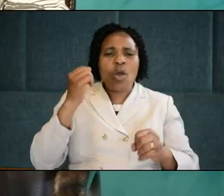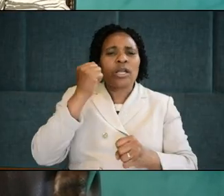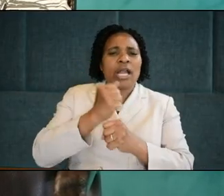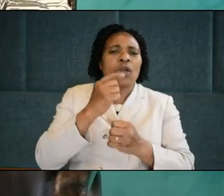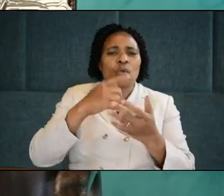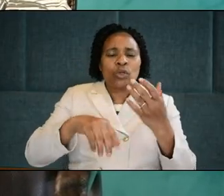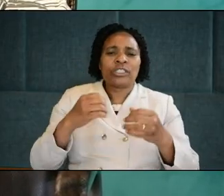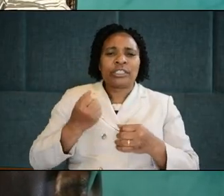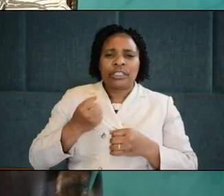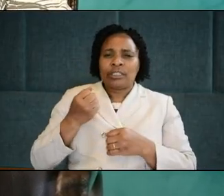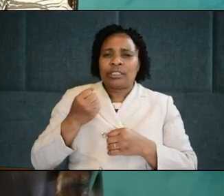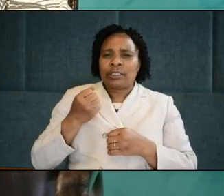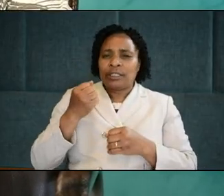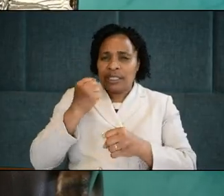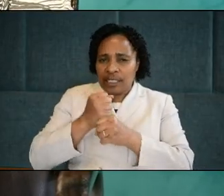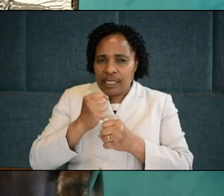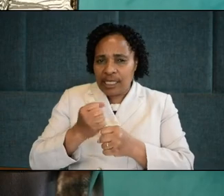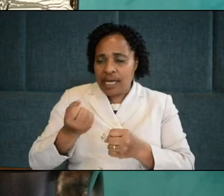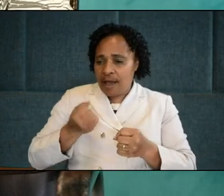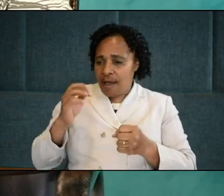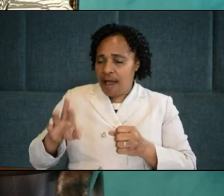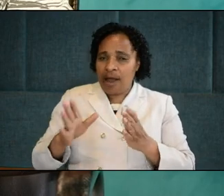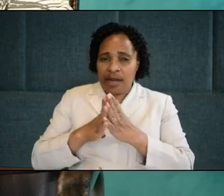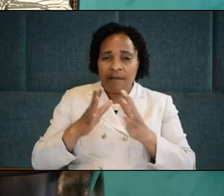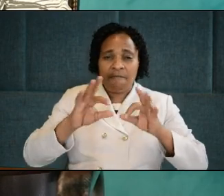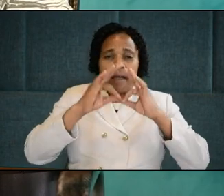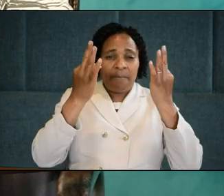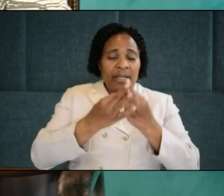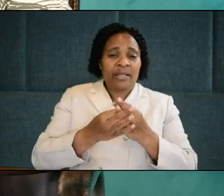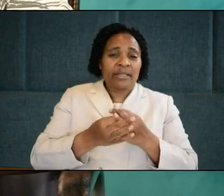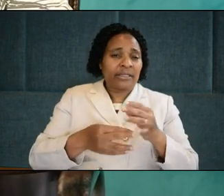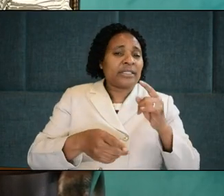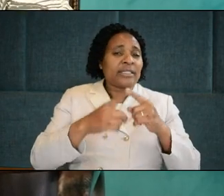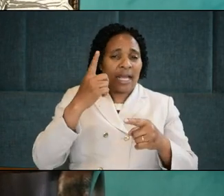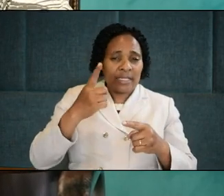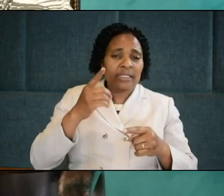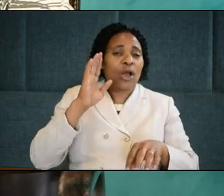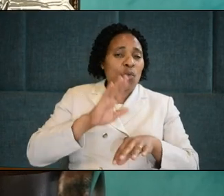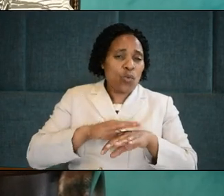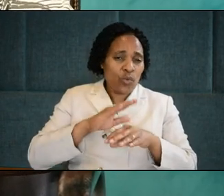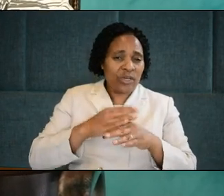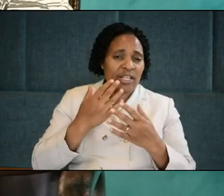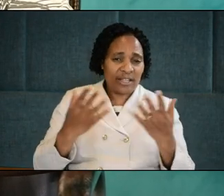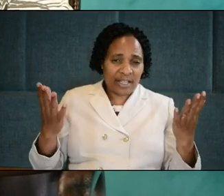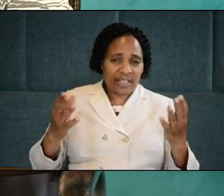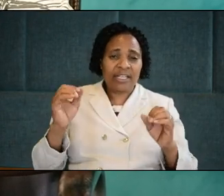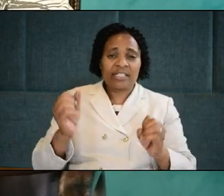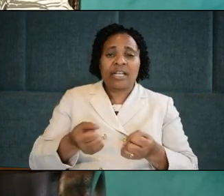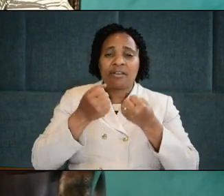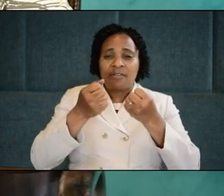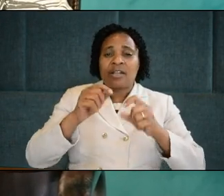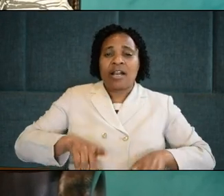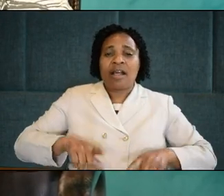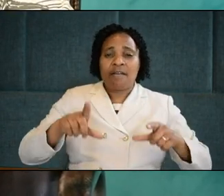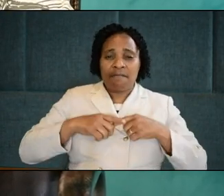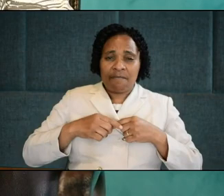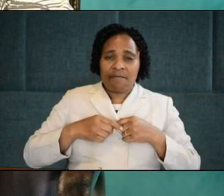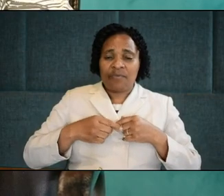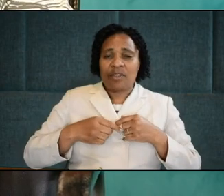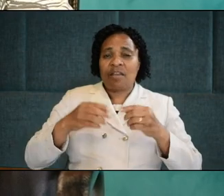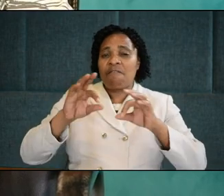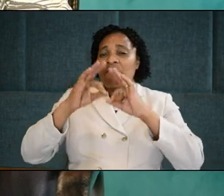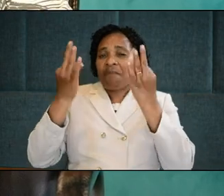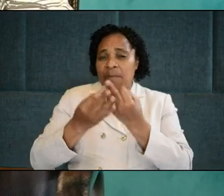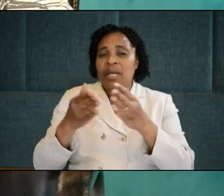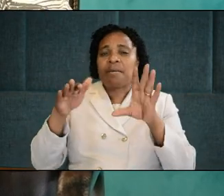she did, her and her family would probably have died. So it was a really good thing that she did that and saved the lives of her